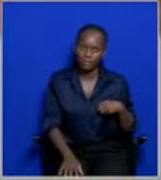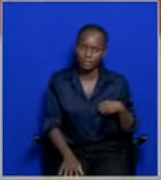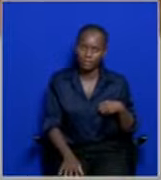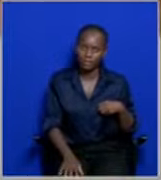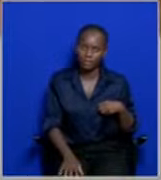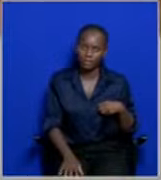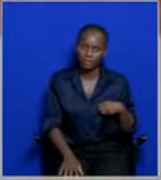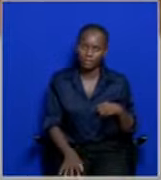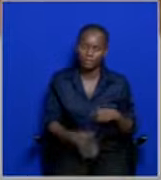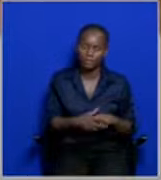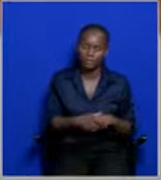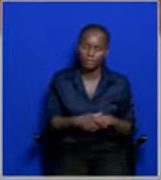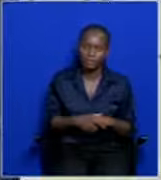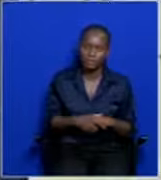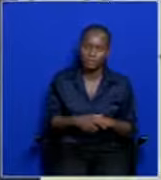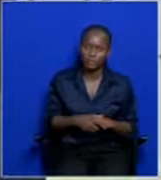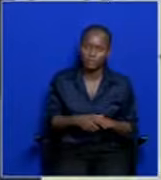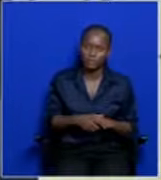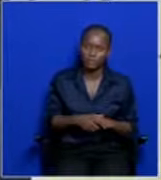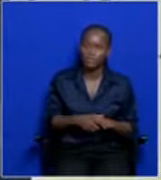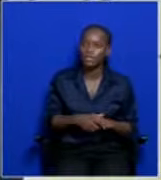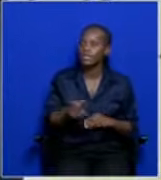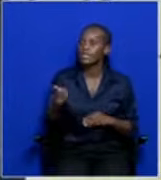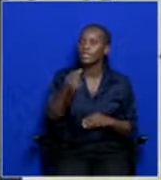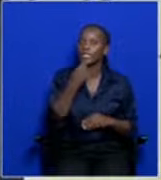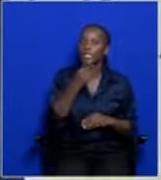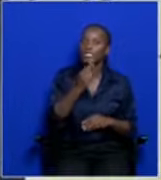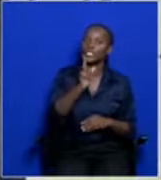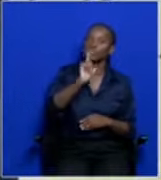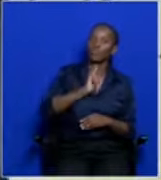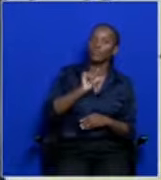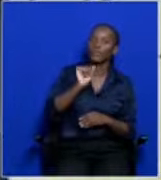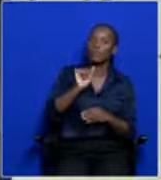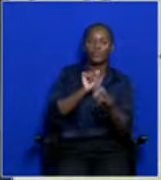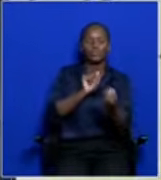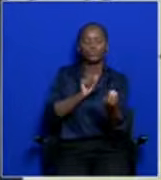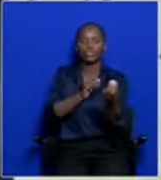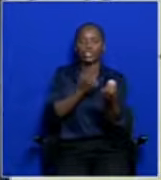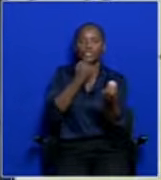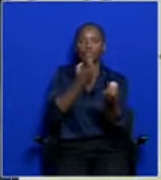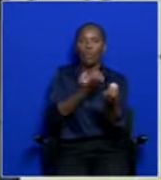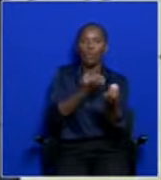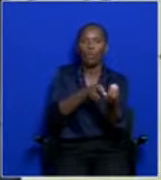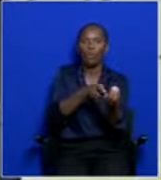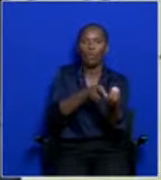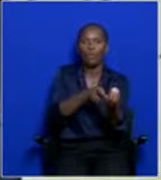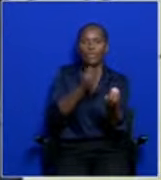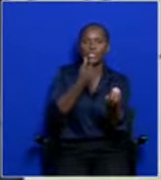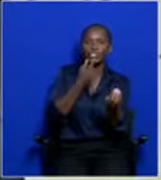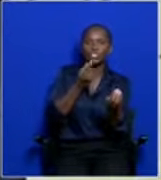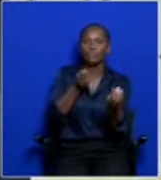it's just for decoration whatsoever. Each and every item that we found there,